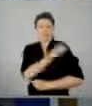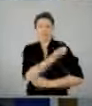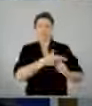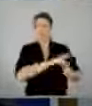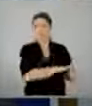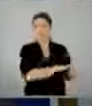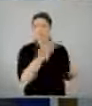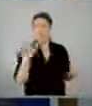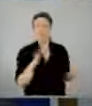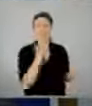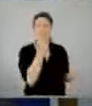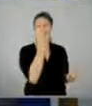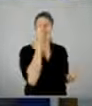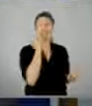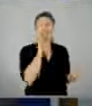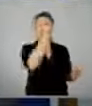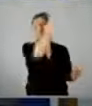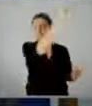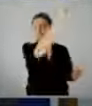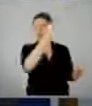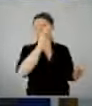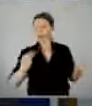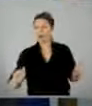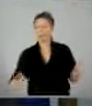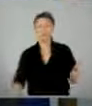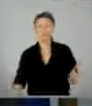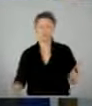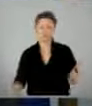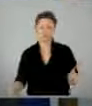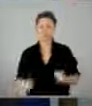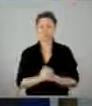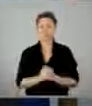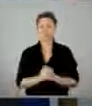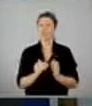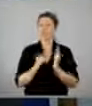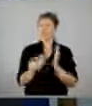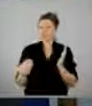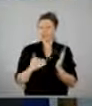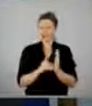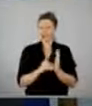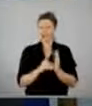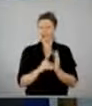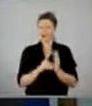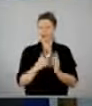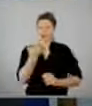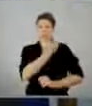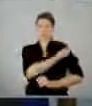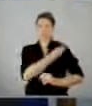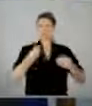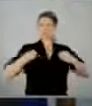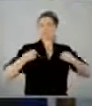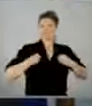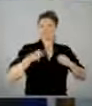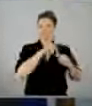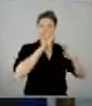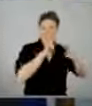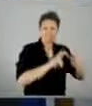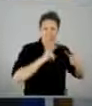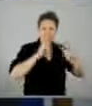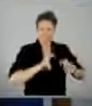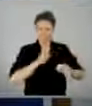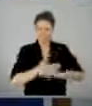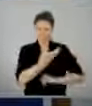by saying that each of the major vaccine companies has now commenced studies either in adolescents or in some cases in children as young as six.